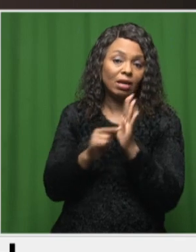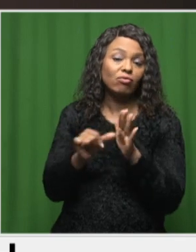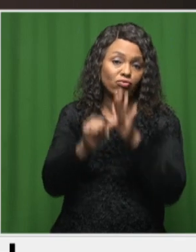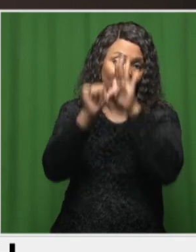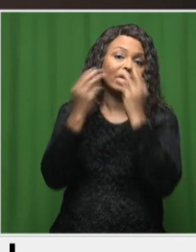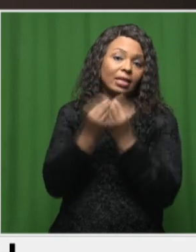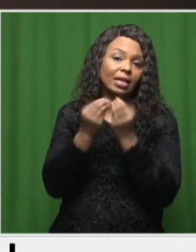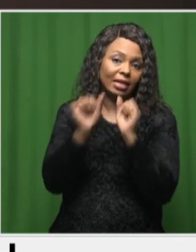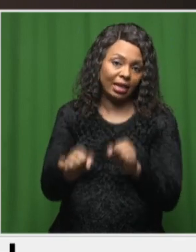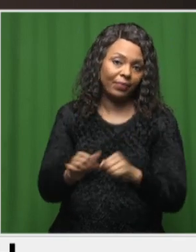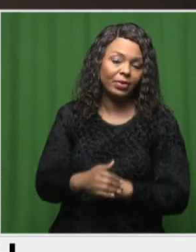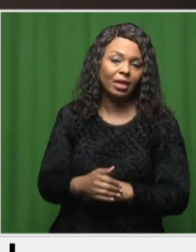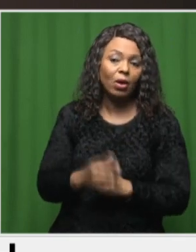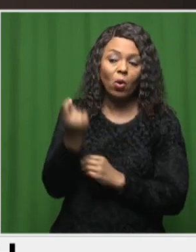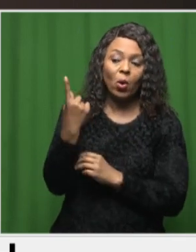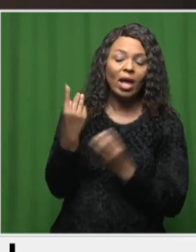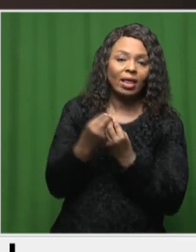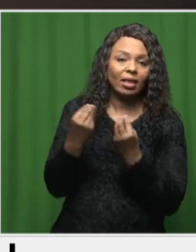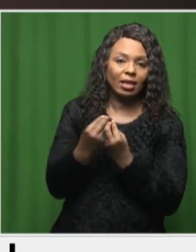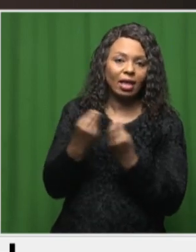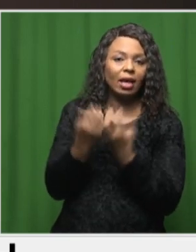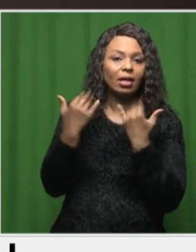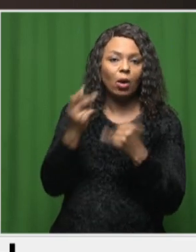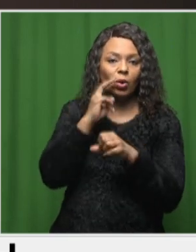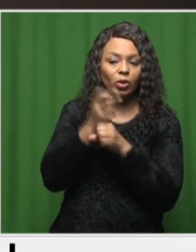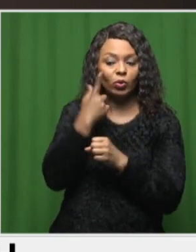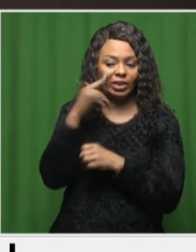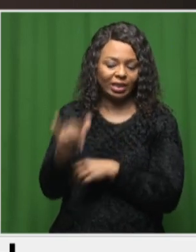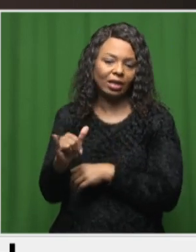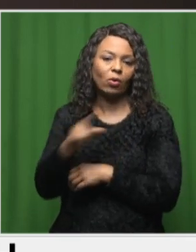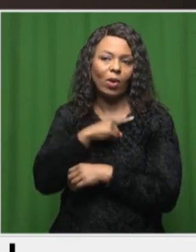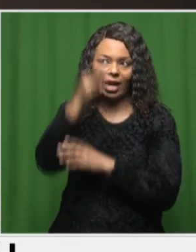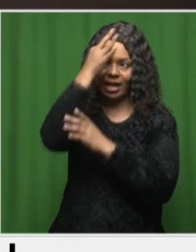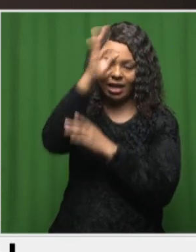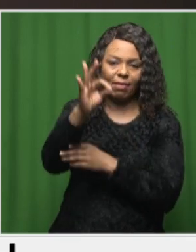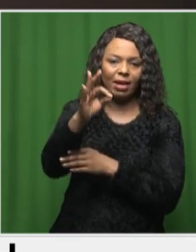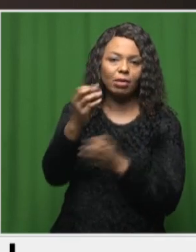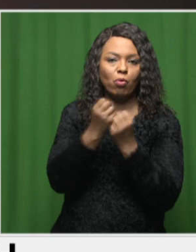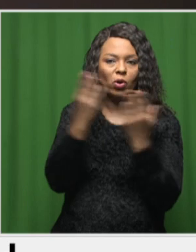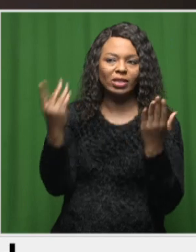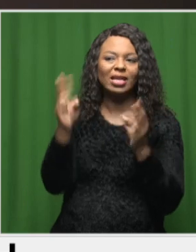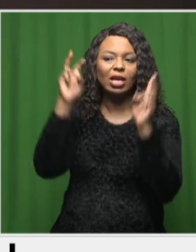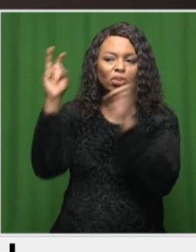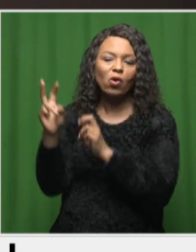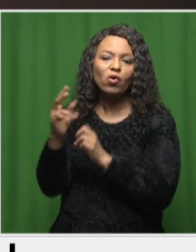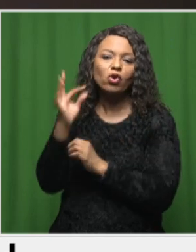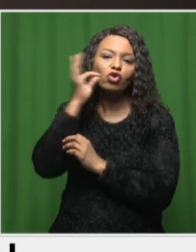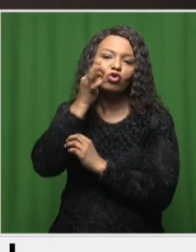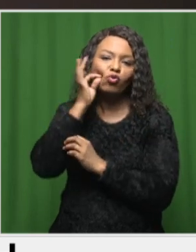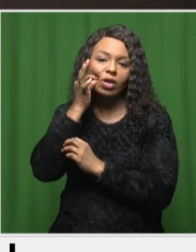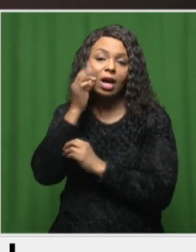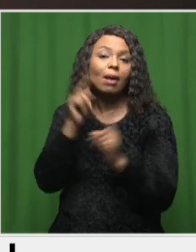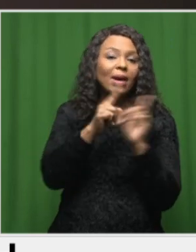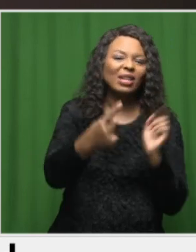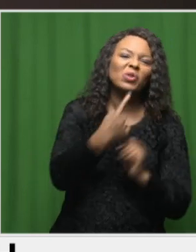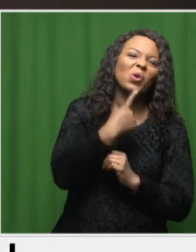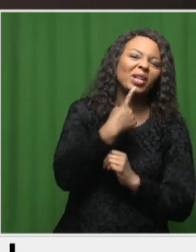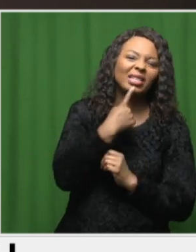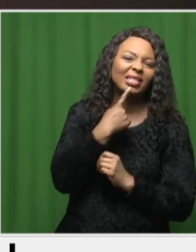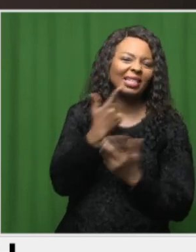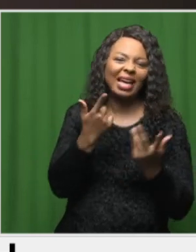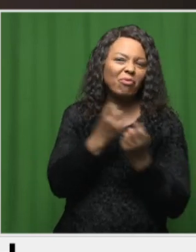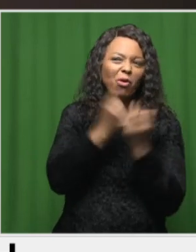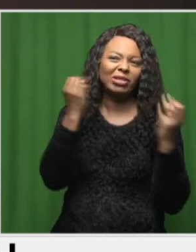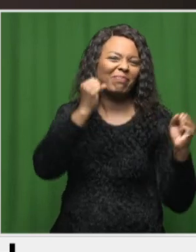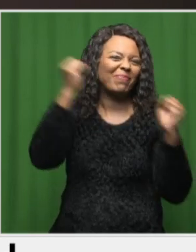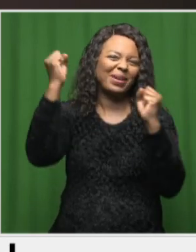said that's the one thing that needs to be worked on. We know government went quite big on the sugar intake, but the salt, I'm not sure,